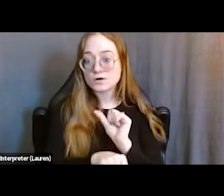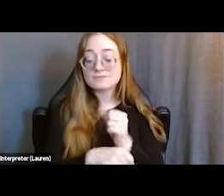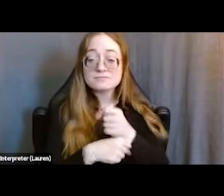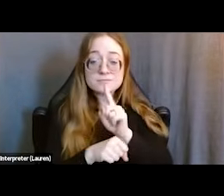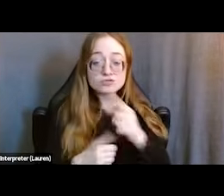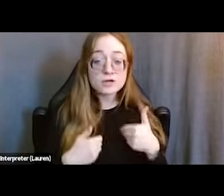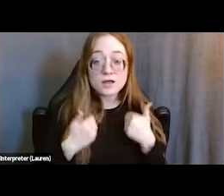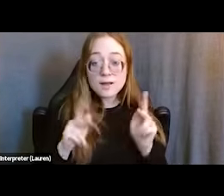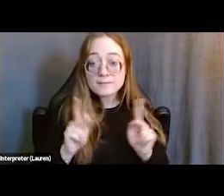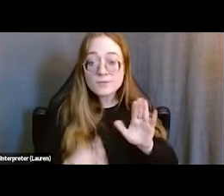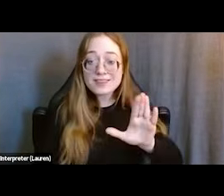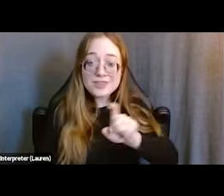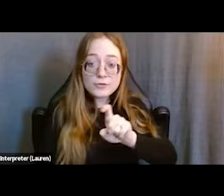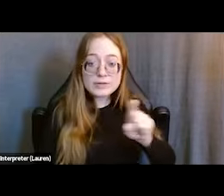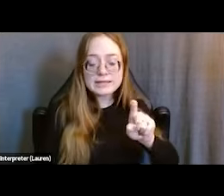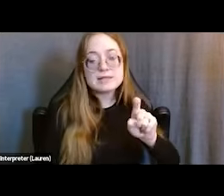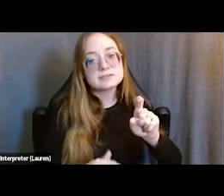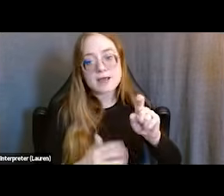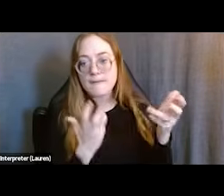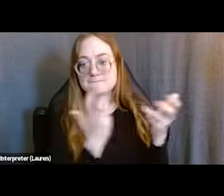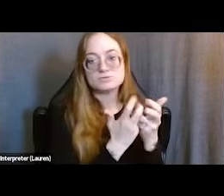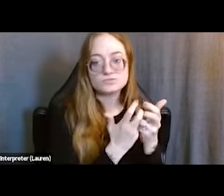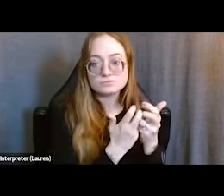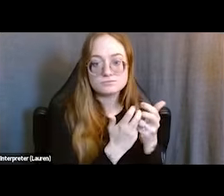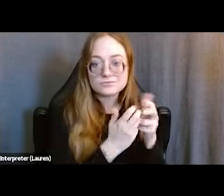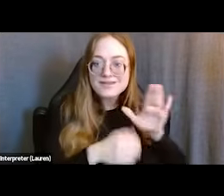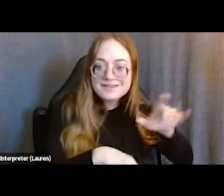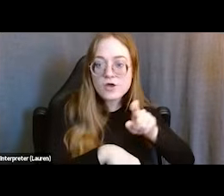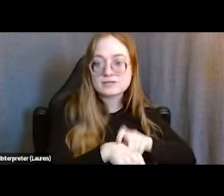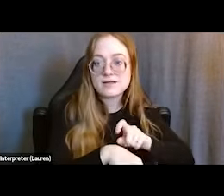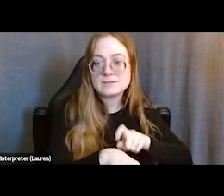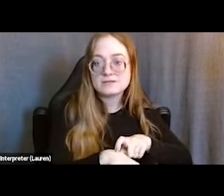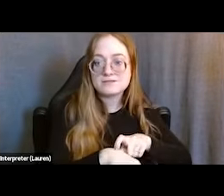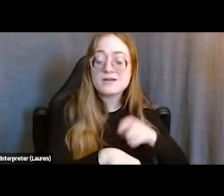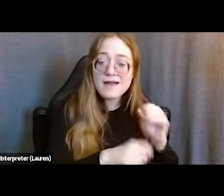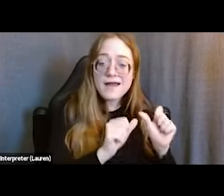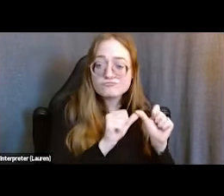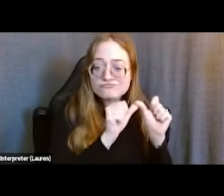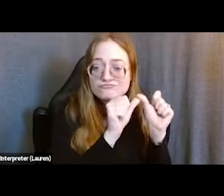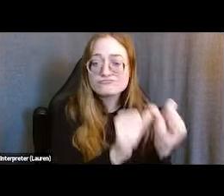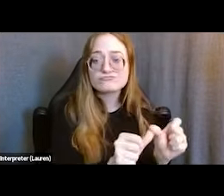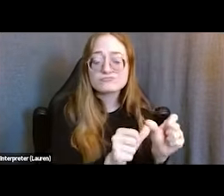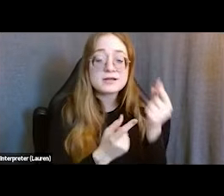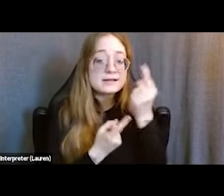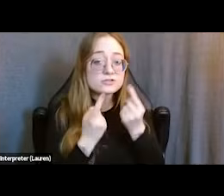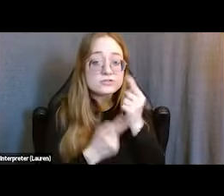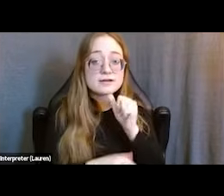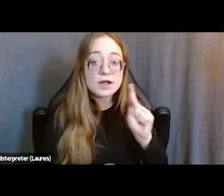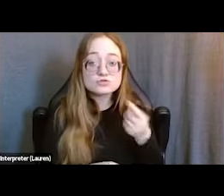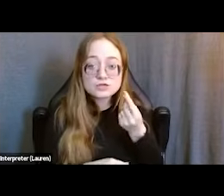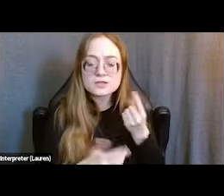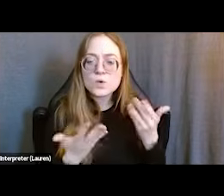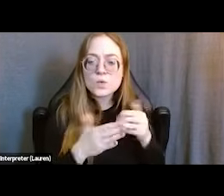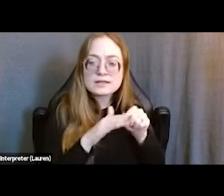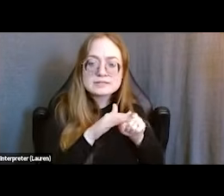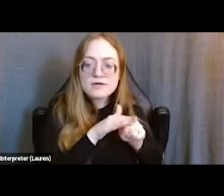young people's needs are met at the time they need it for the duration, and takes into consideration not just what's driving the underlying